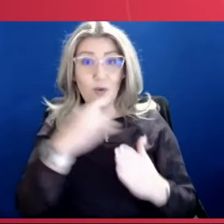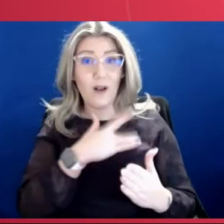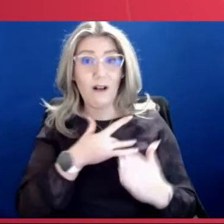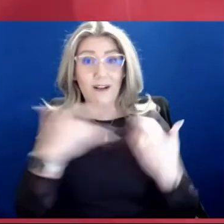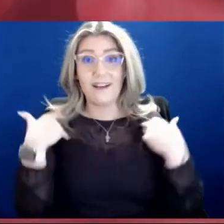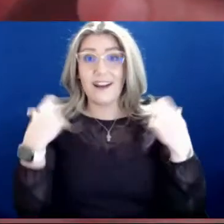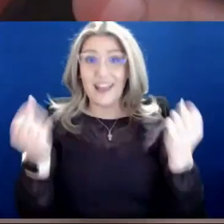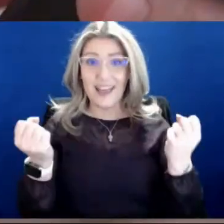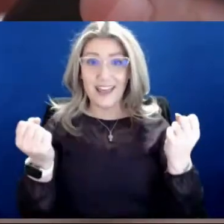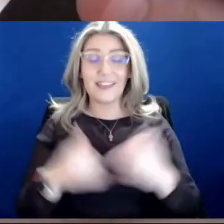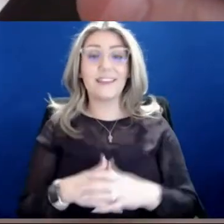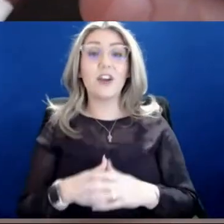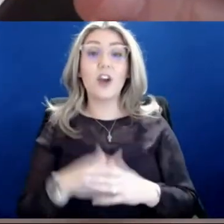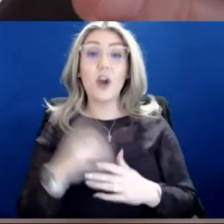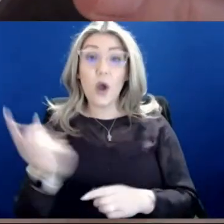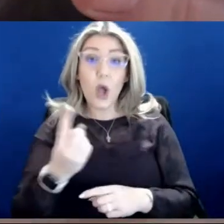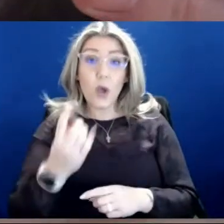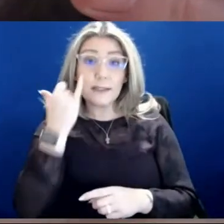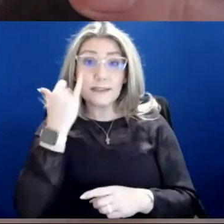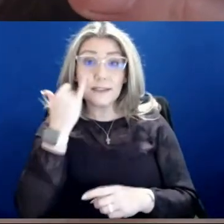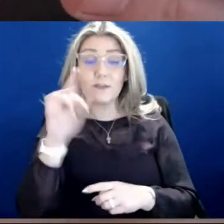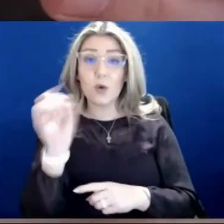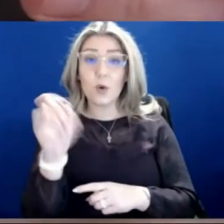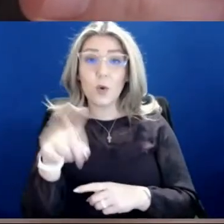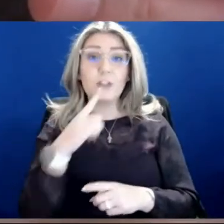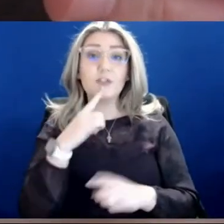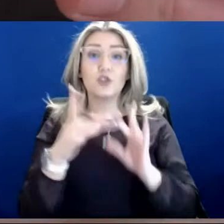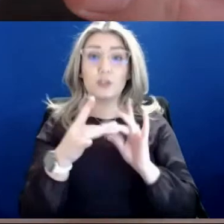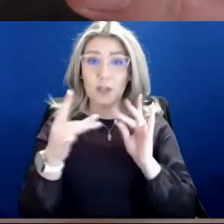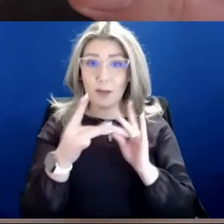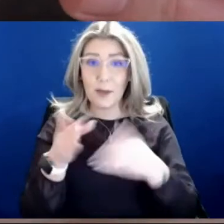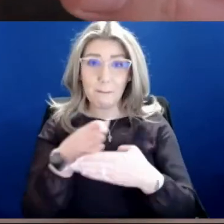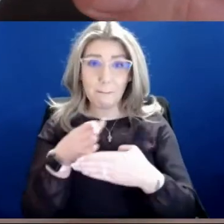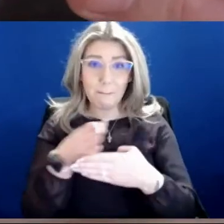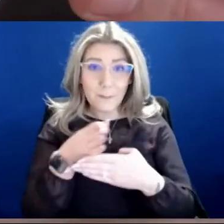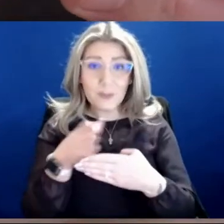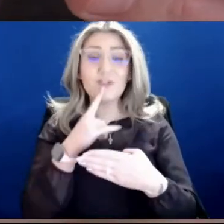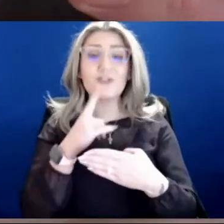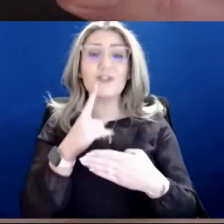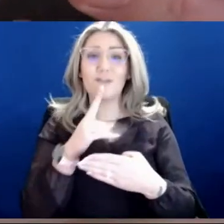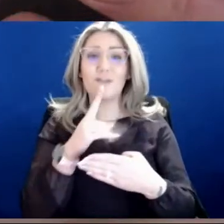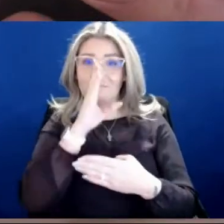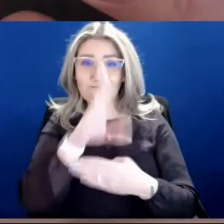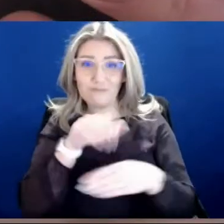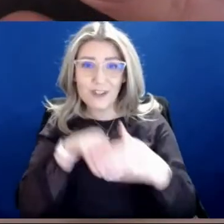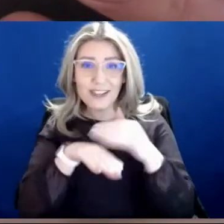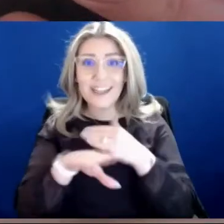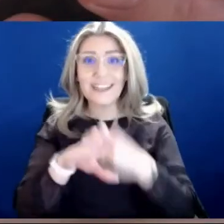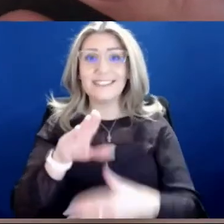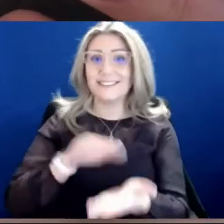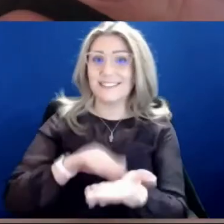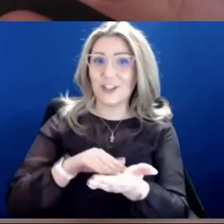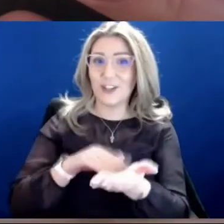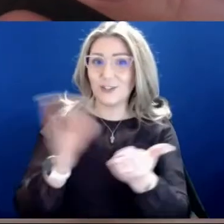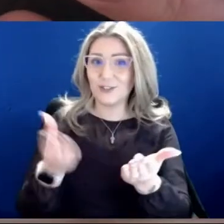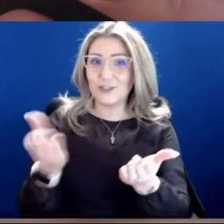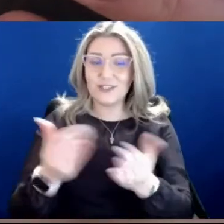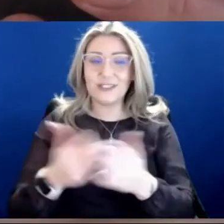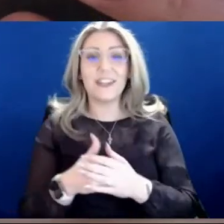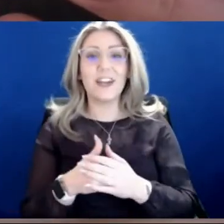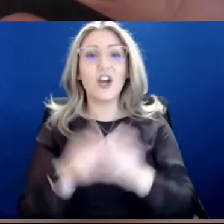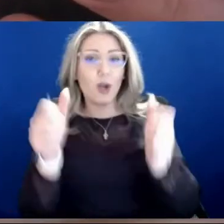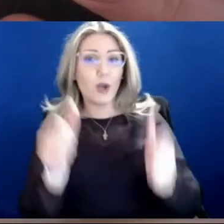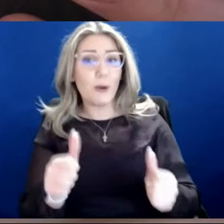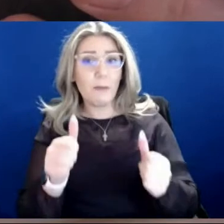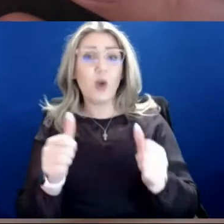As always, if you have a question or a comment, please share those with us. You have direct access to our doctors on the show. You can post your questions or comments on